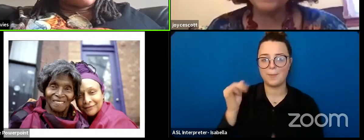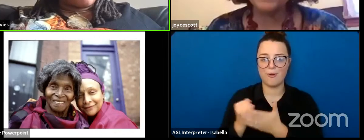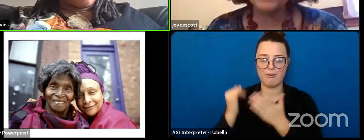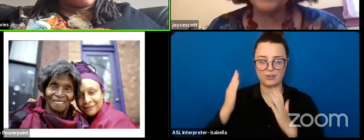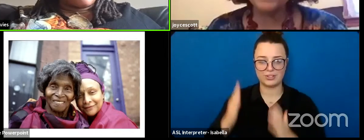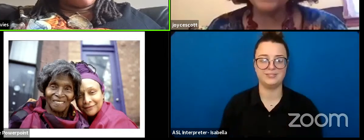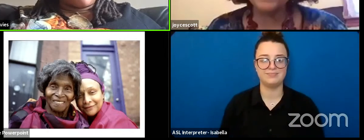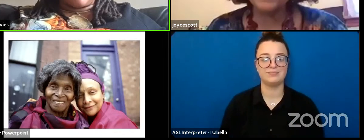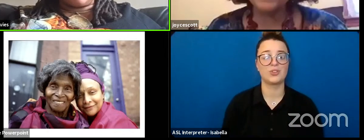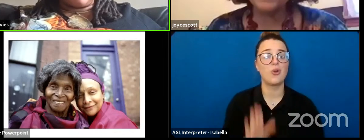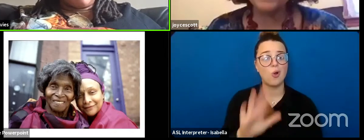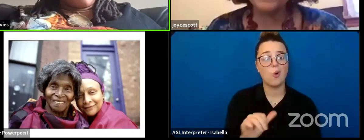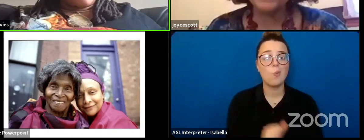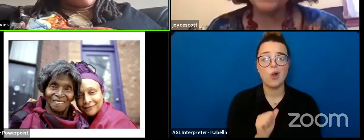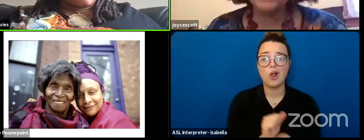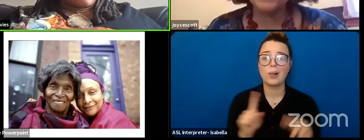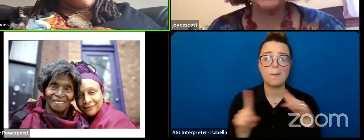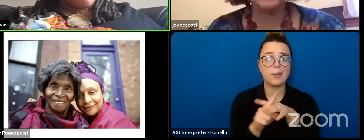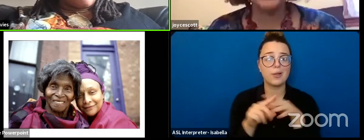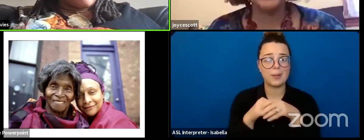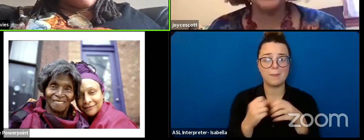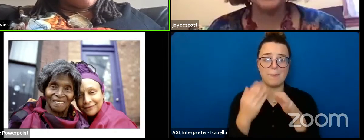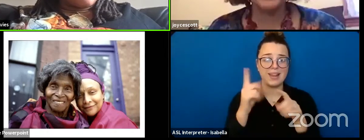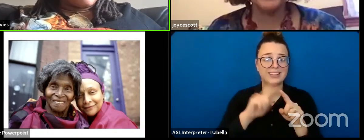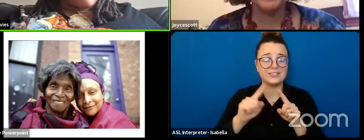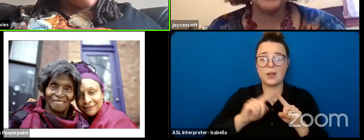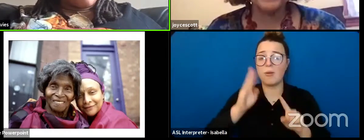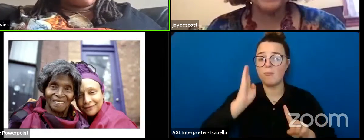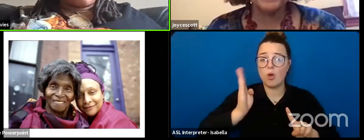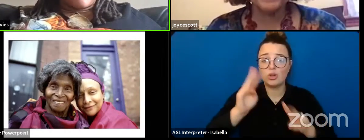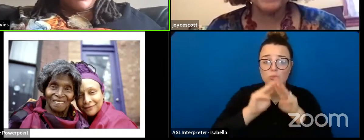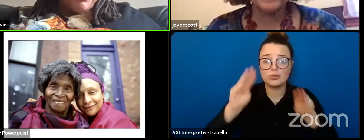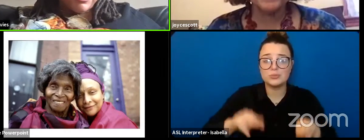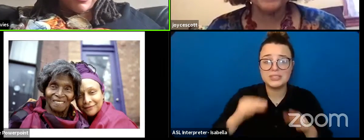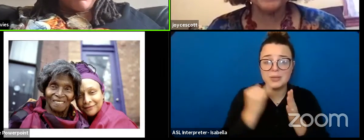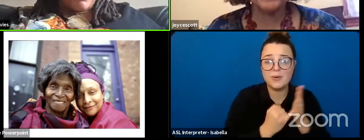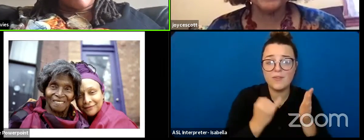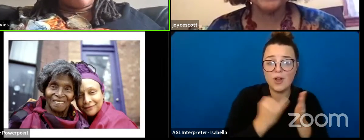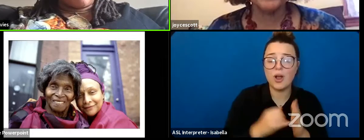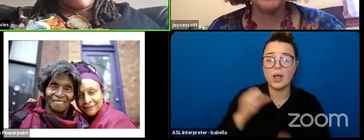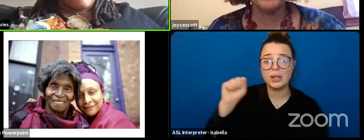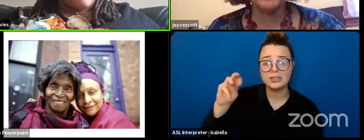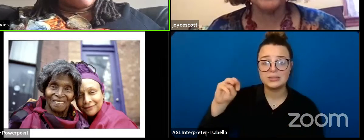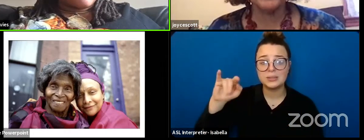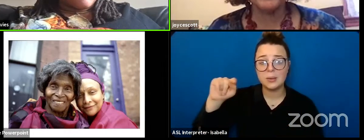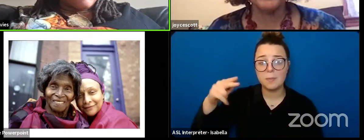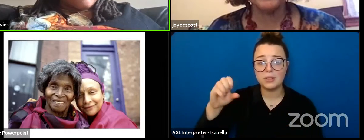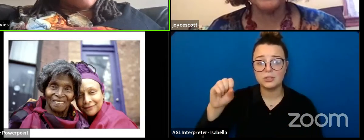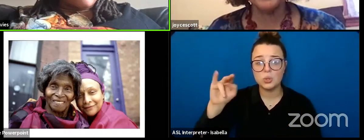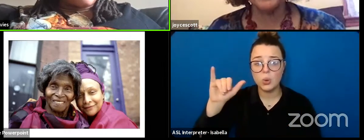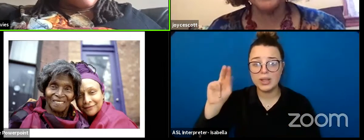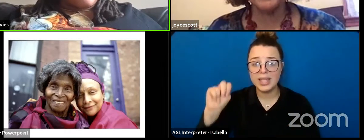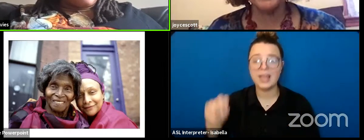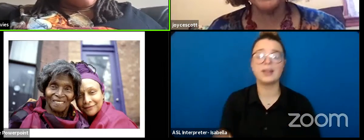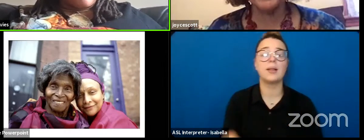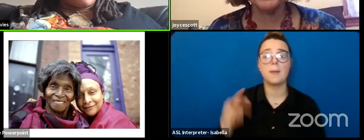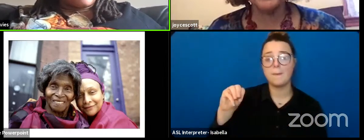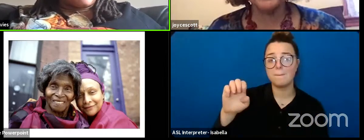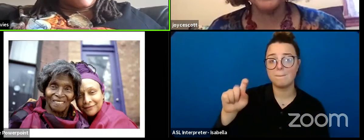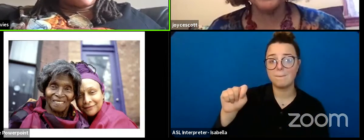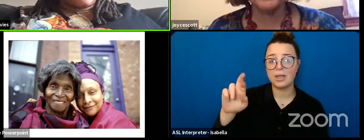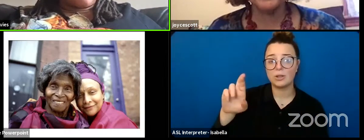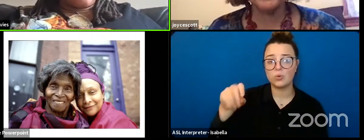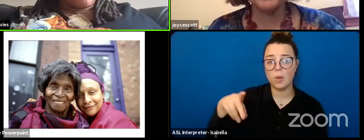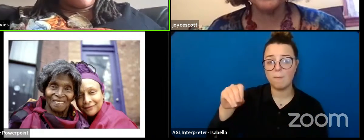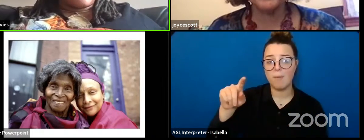at the Baltimore Museum of Art, the Smithsonian American Art Museum, the Metropolitan Museum of Art, and many others. Her work is held in the